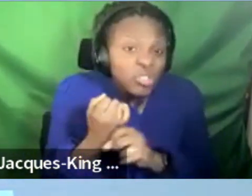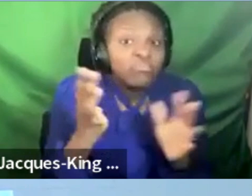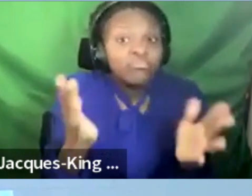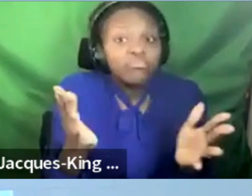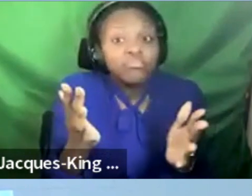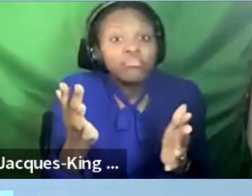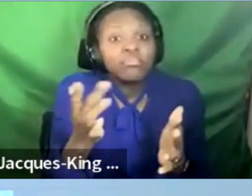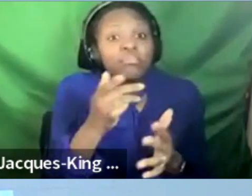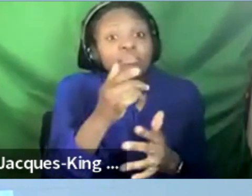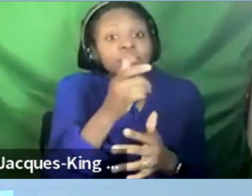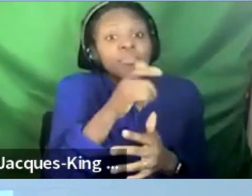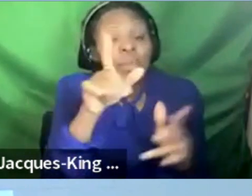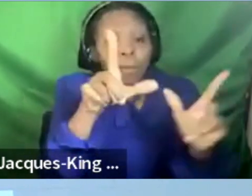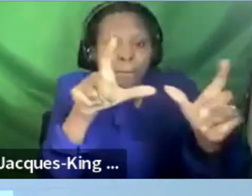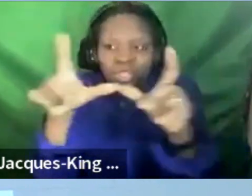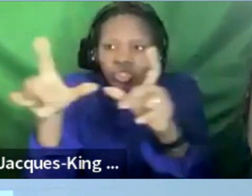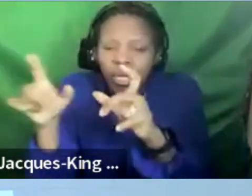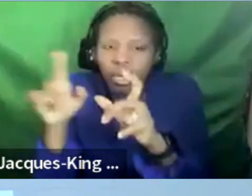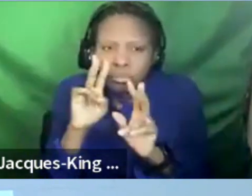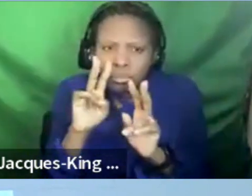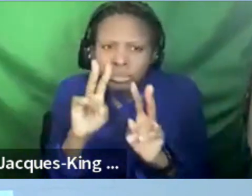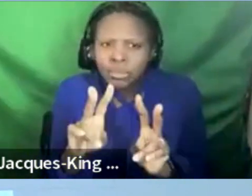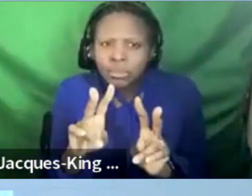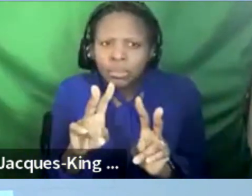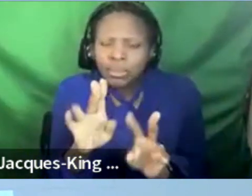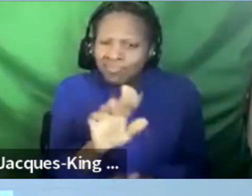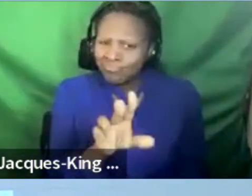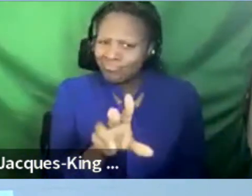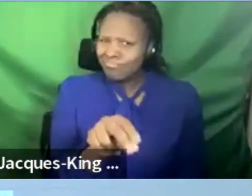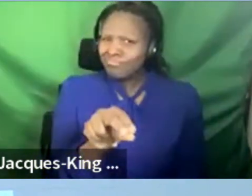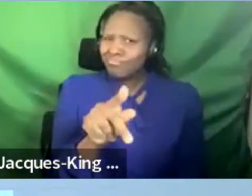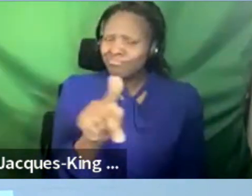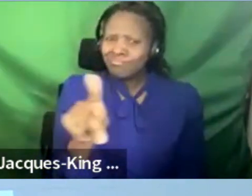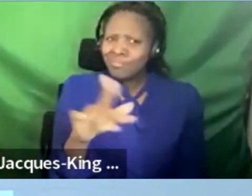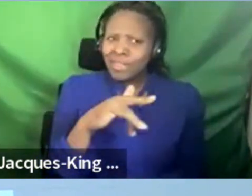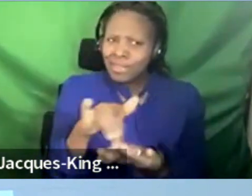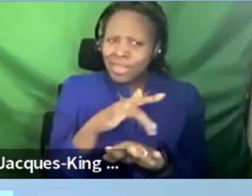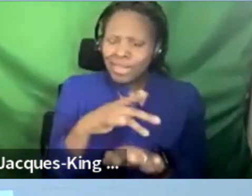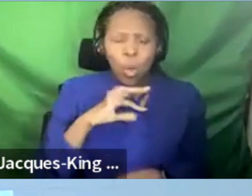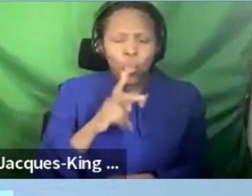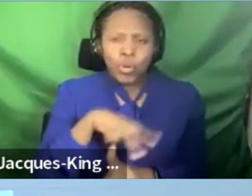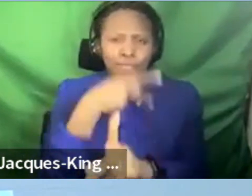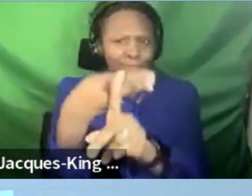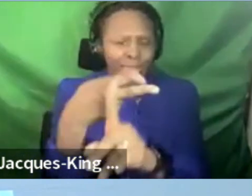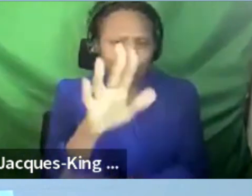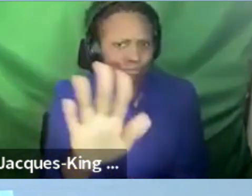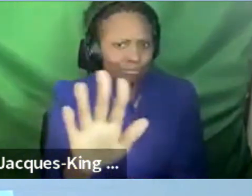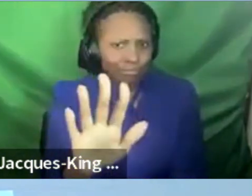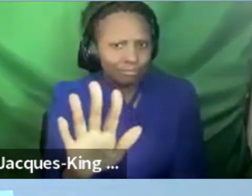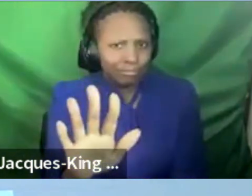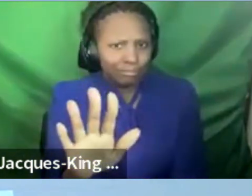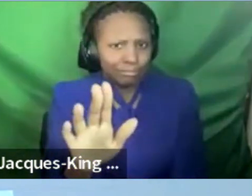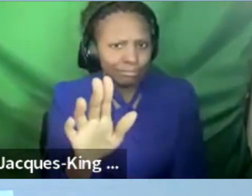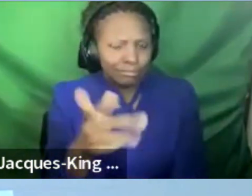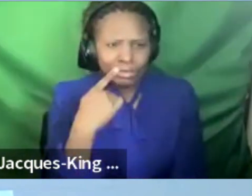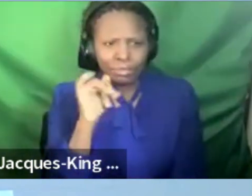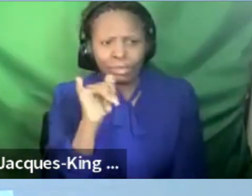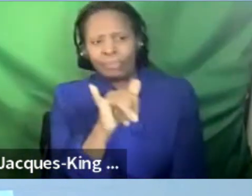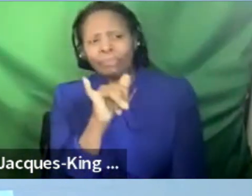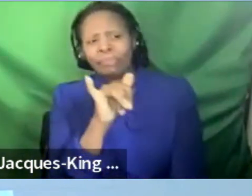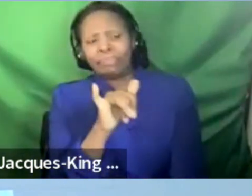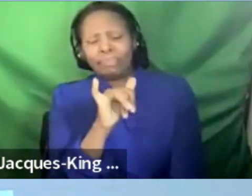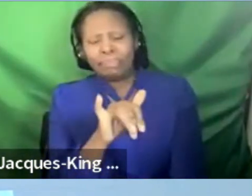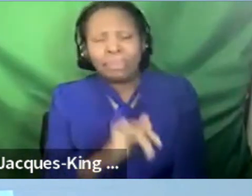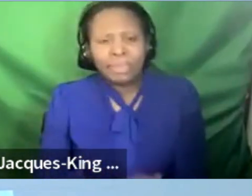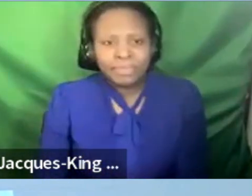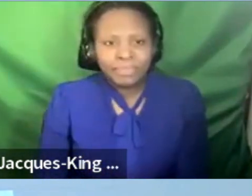where people took pictures of them, you'd say, I'm sorry, that is not kind of theatre I would go to. It's a bit dodgy,